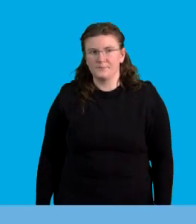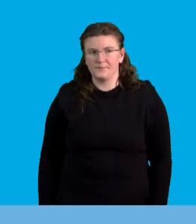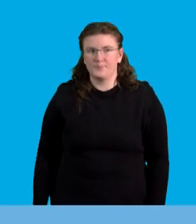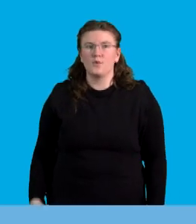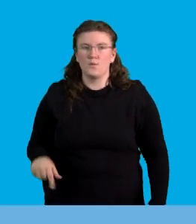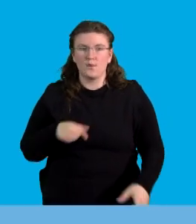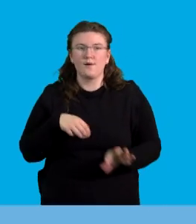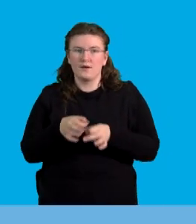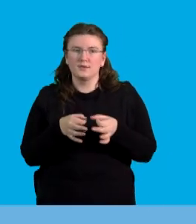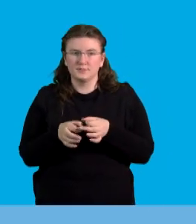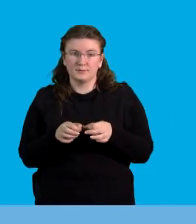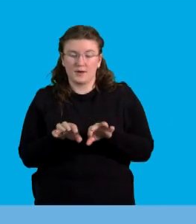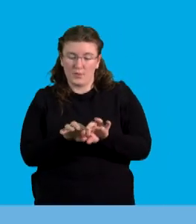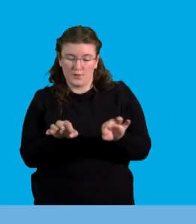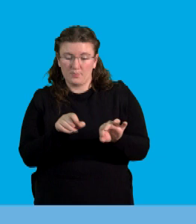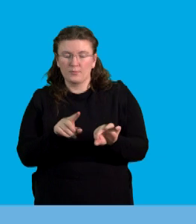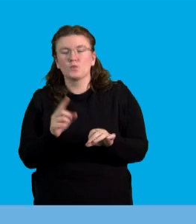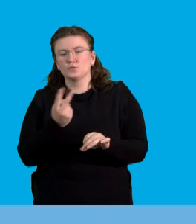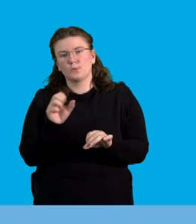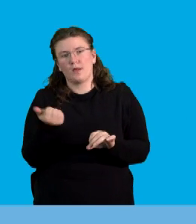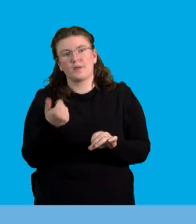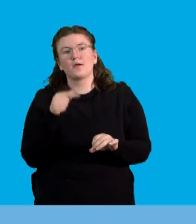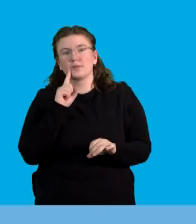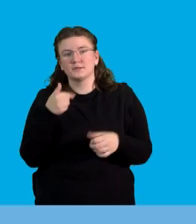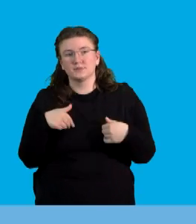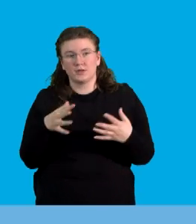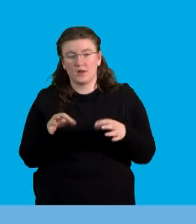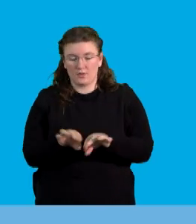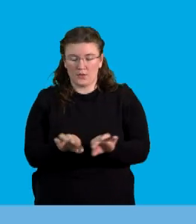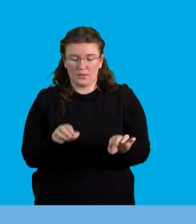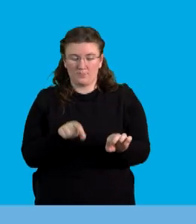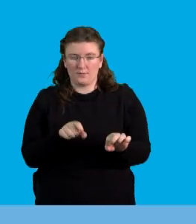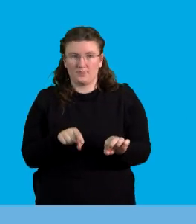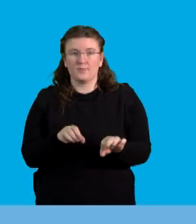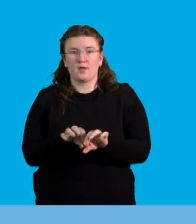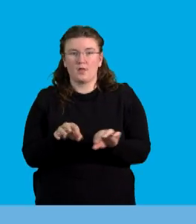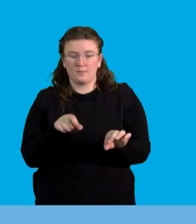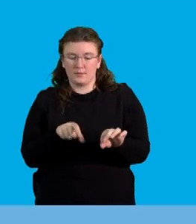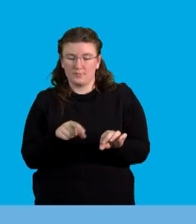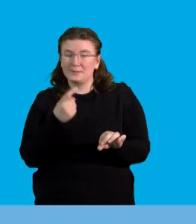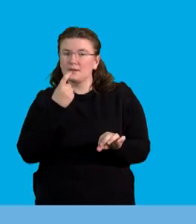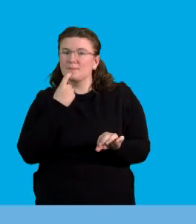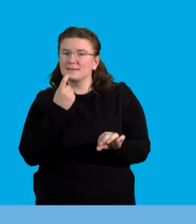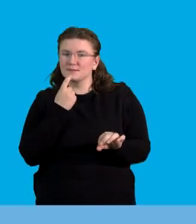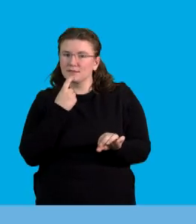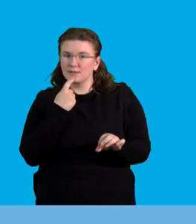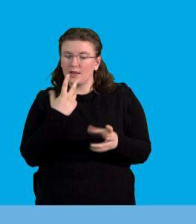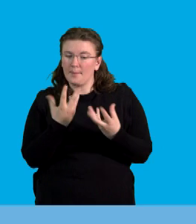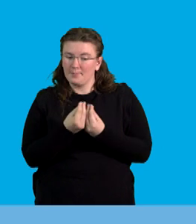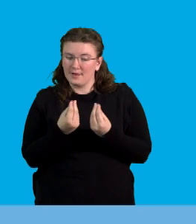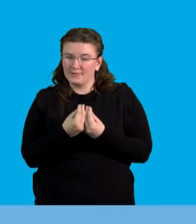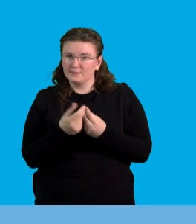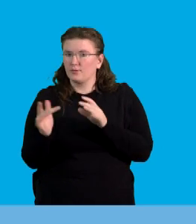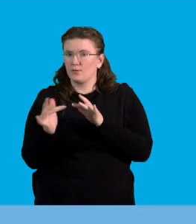wire and another wire as well. However, to begin with an earth wire, that is now connected to a metal casing of the appliance,